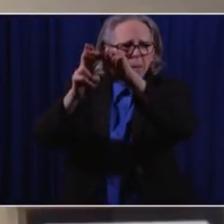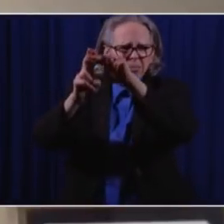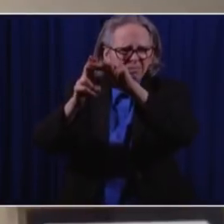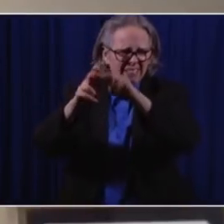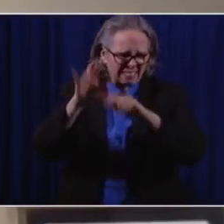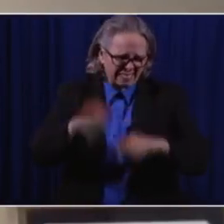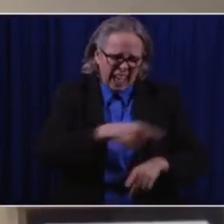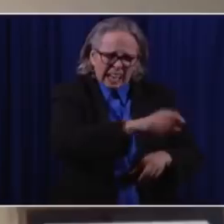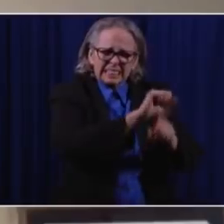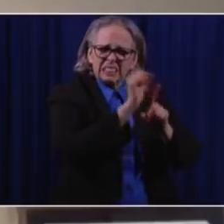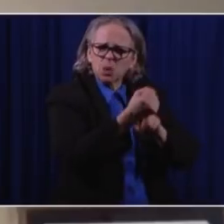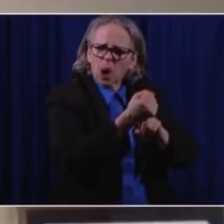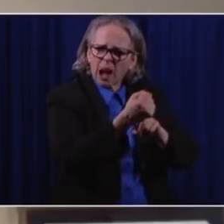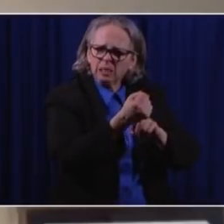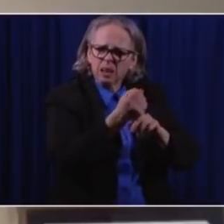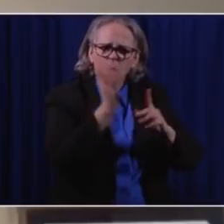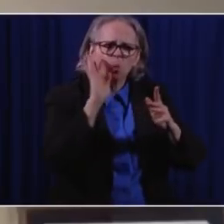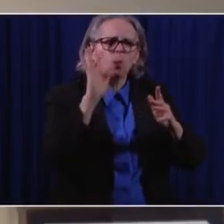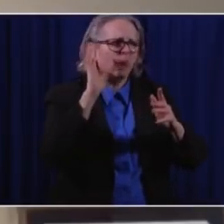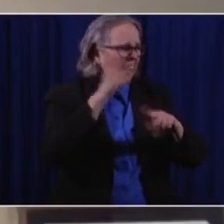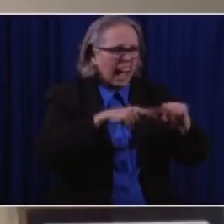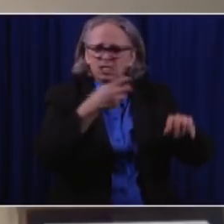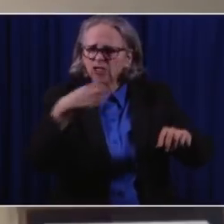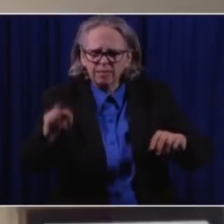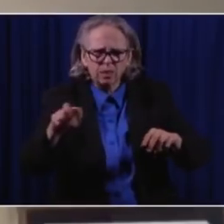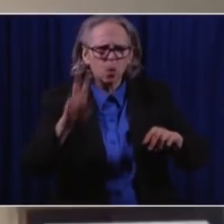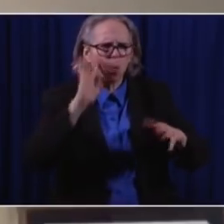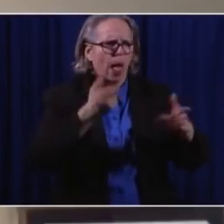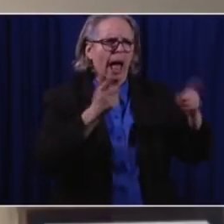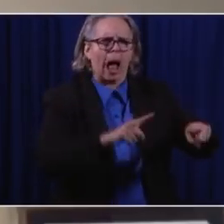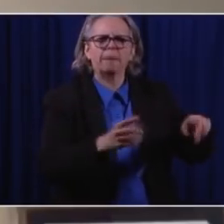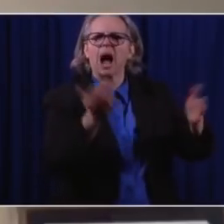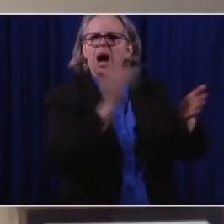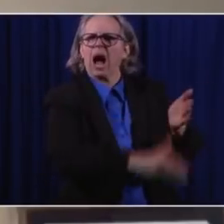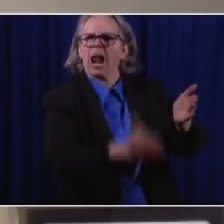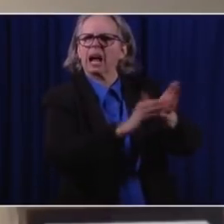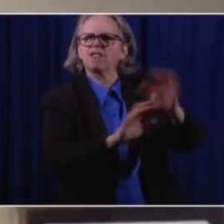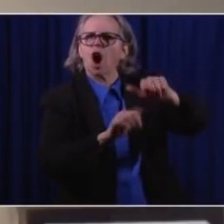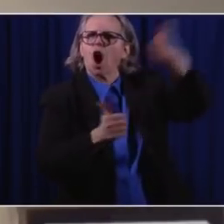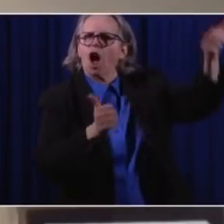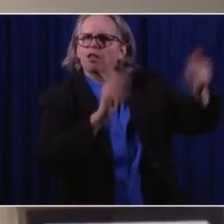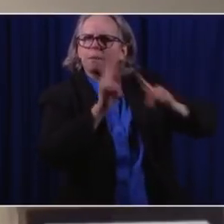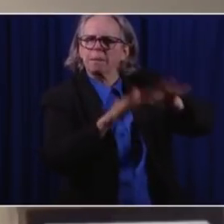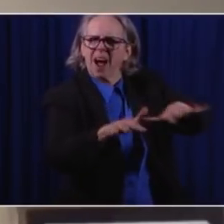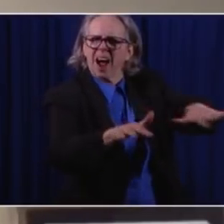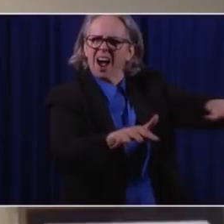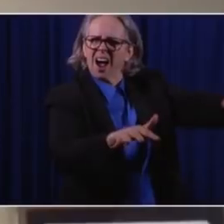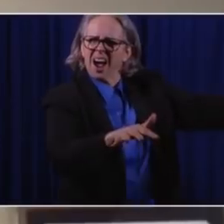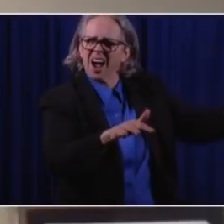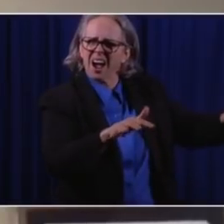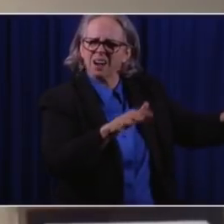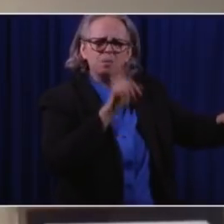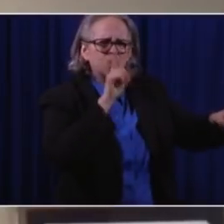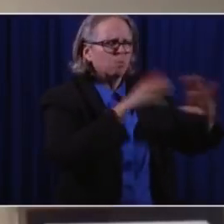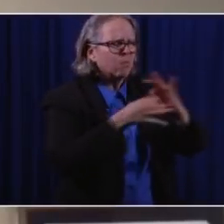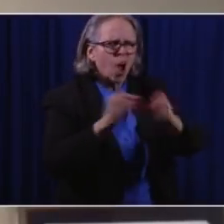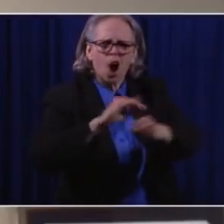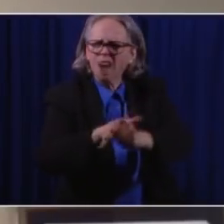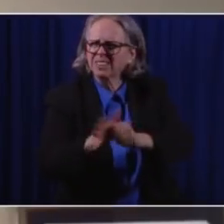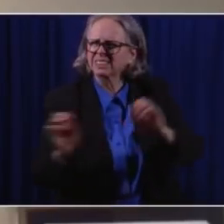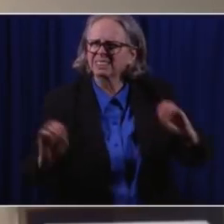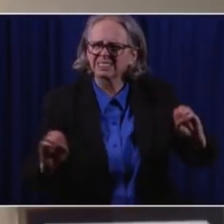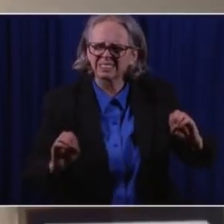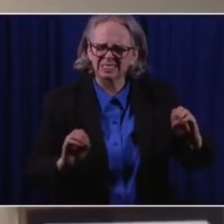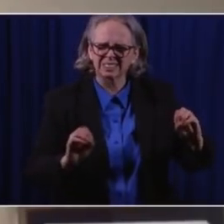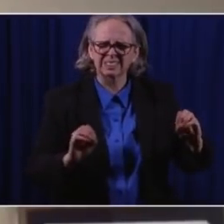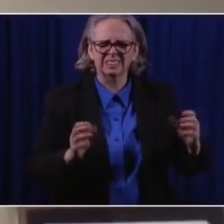obviously. The storm surge will continue to grow larger, and COVID will have to become an even greater focus of all healthcare activity. It's